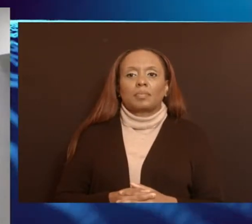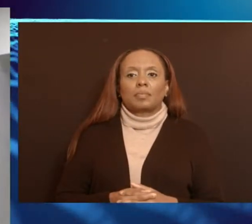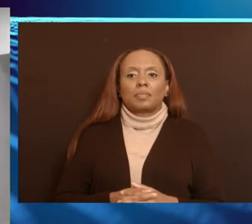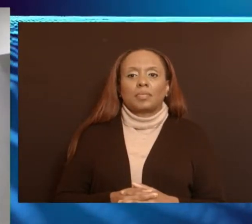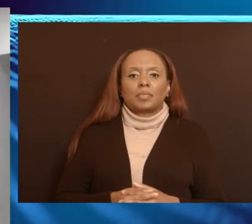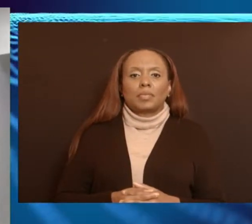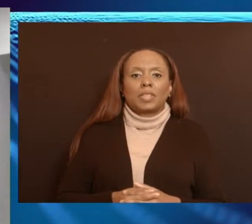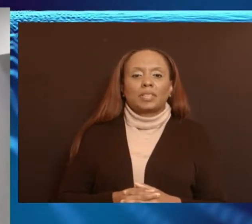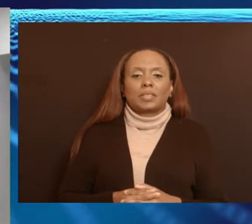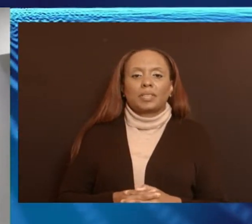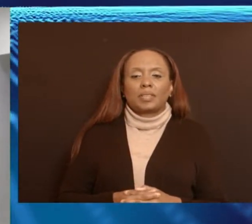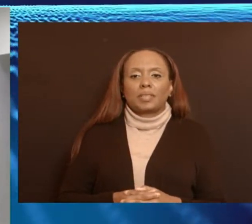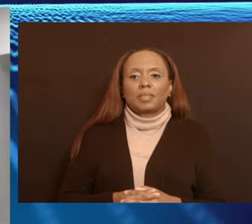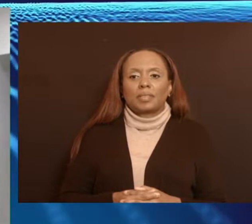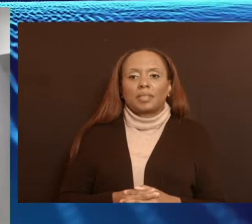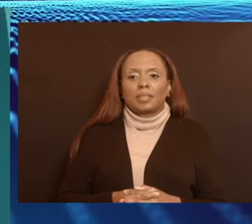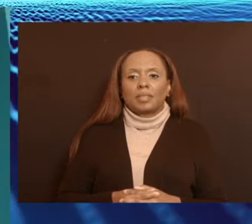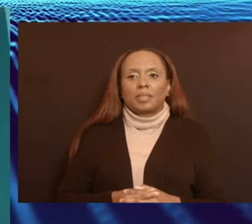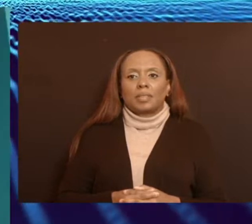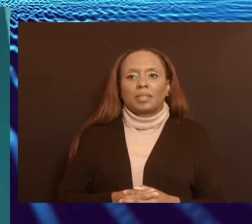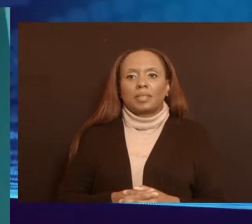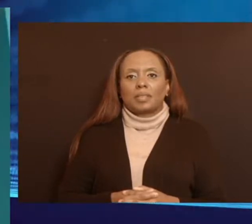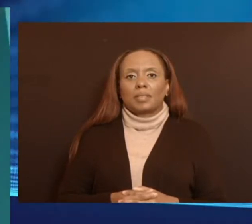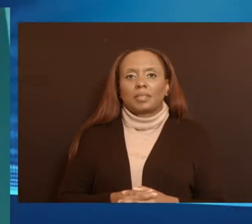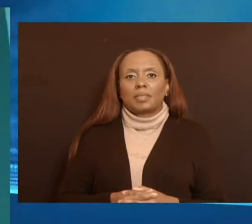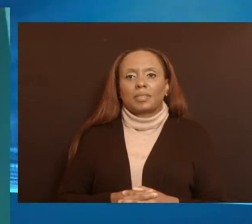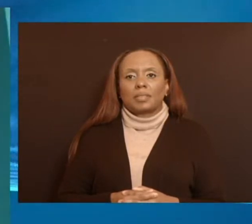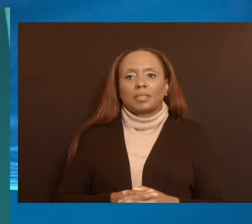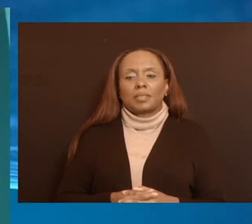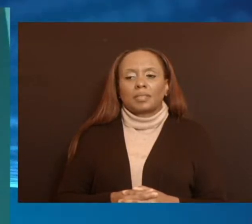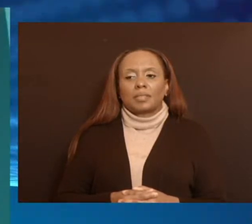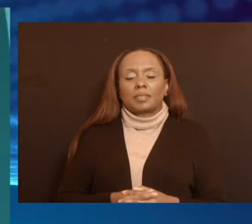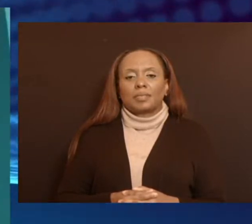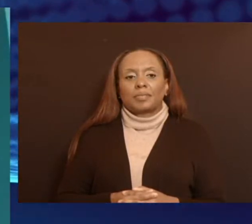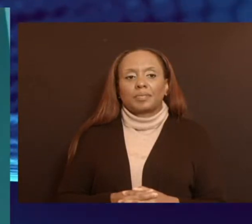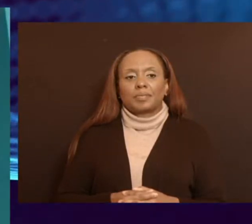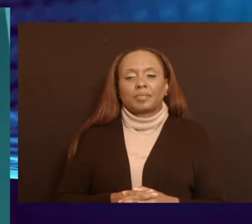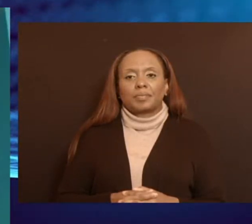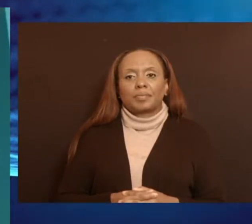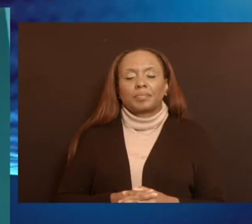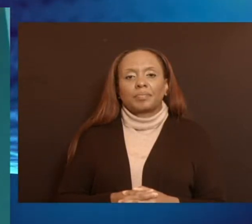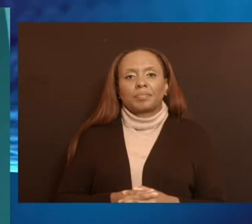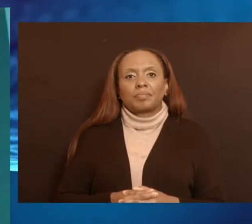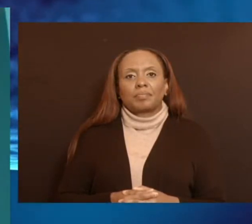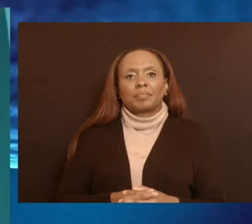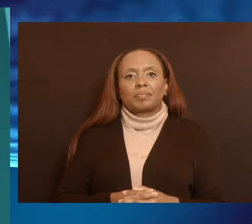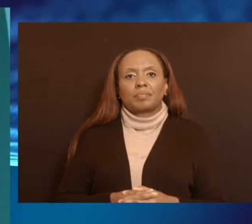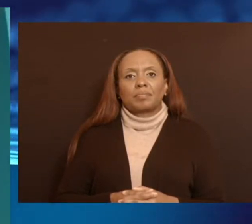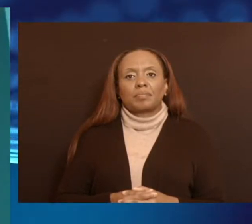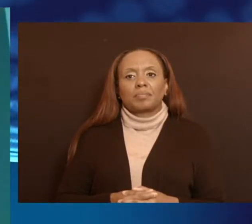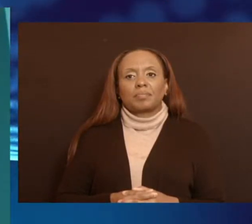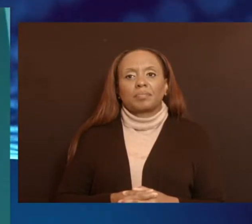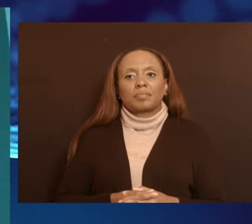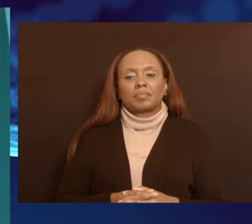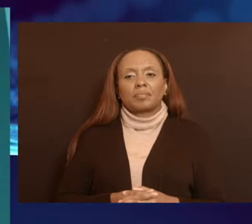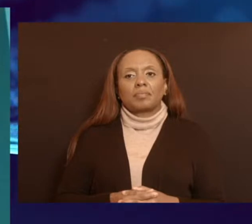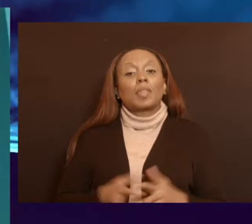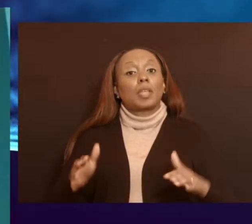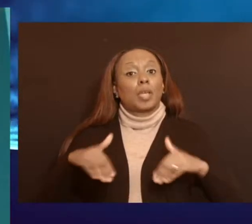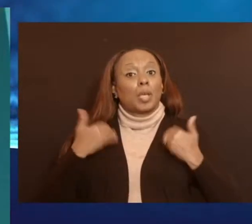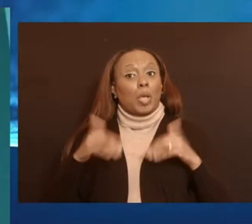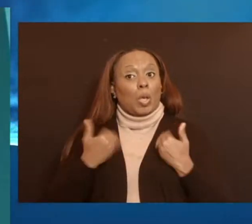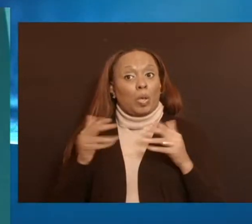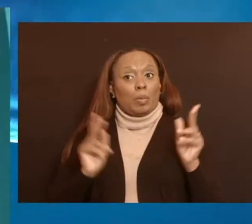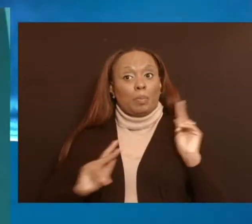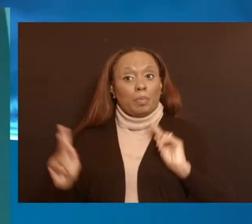Ford, a quick follow-up question. These young people that are down with COVID-19, though, do they